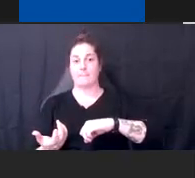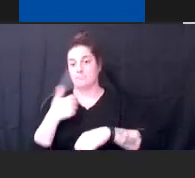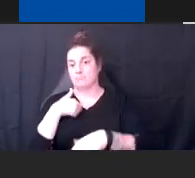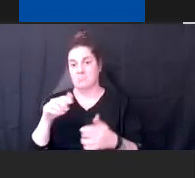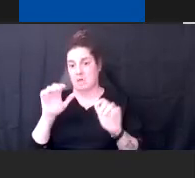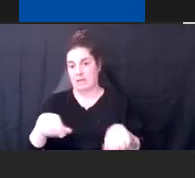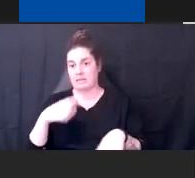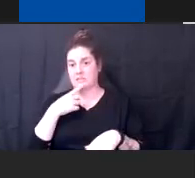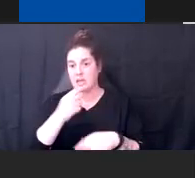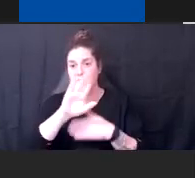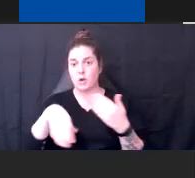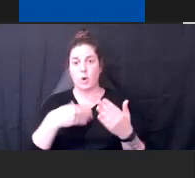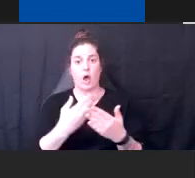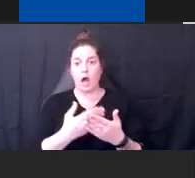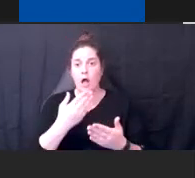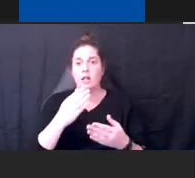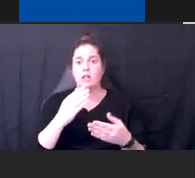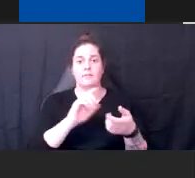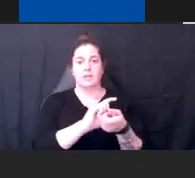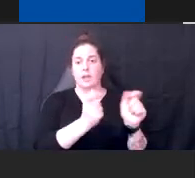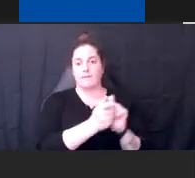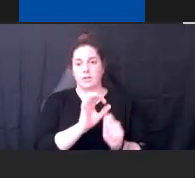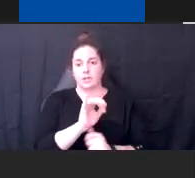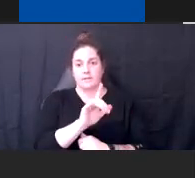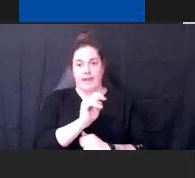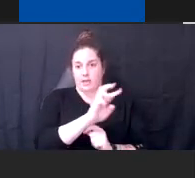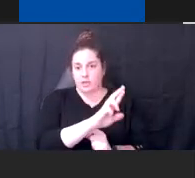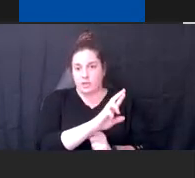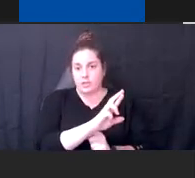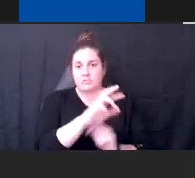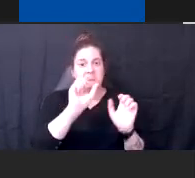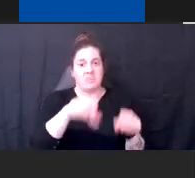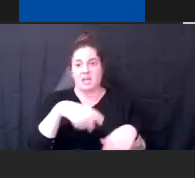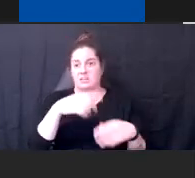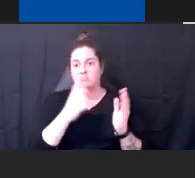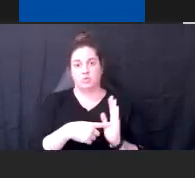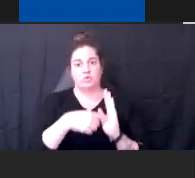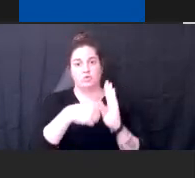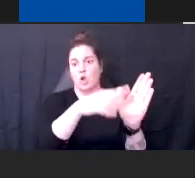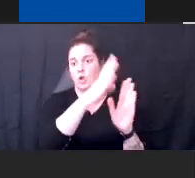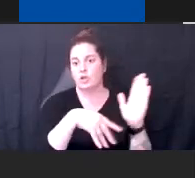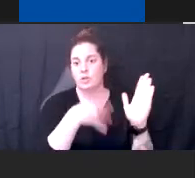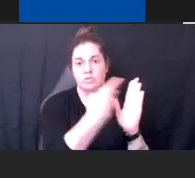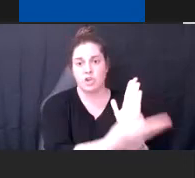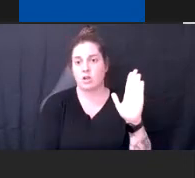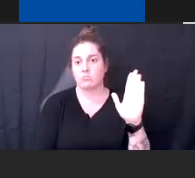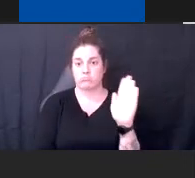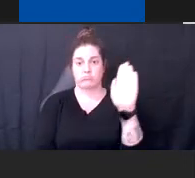you all the conversion factors. I could give you access to all types of conversion charts.